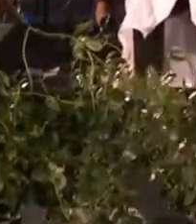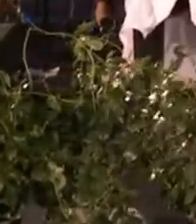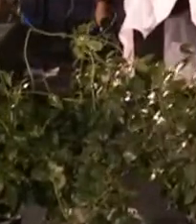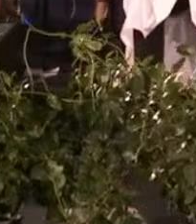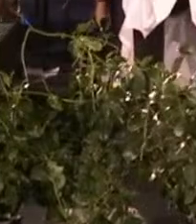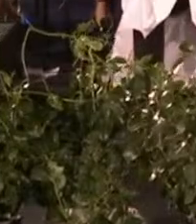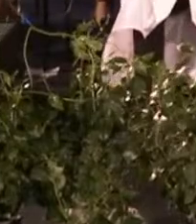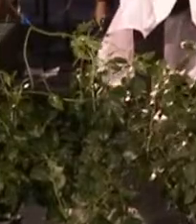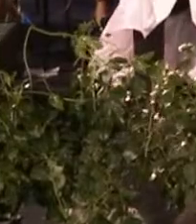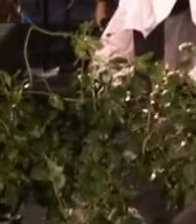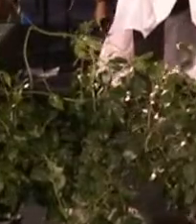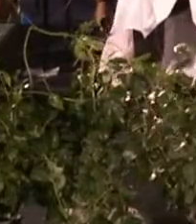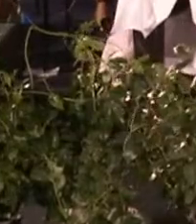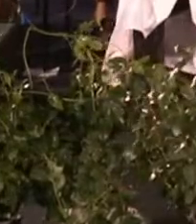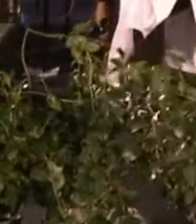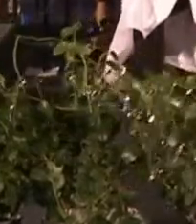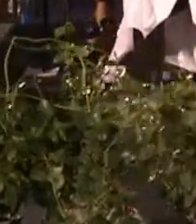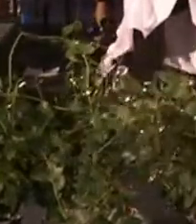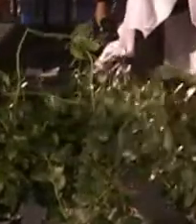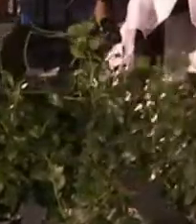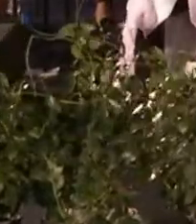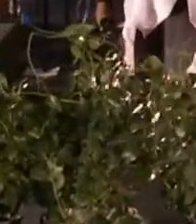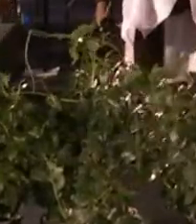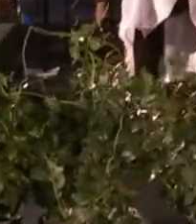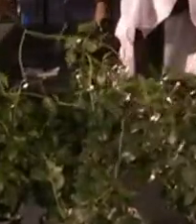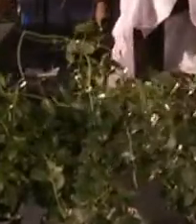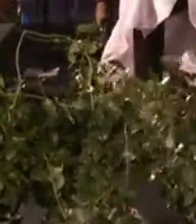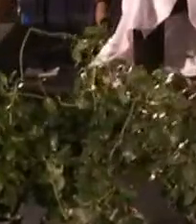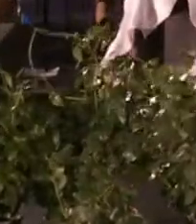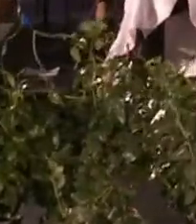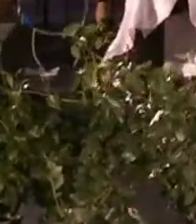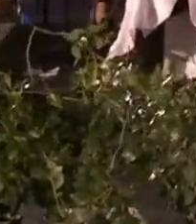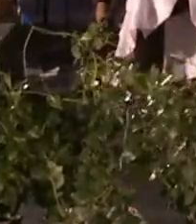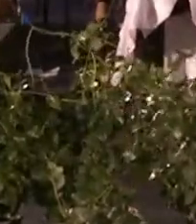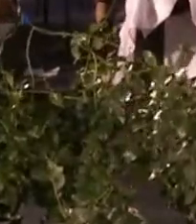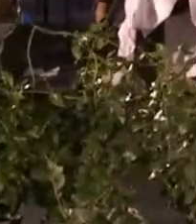Jasmine M. Ramos Hernandez.